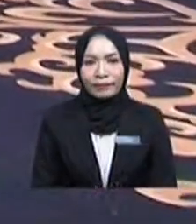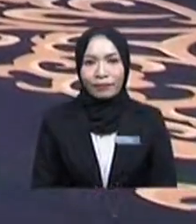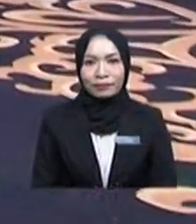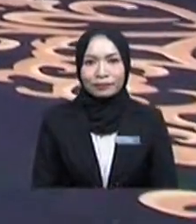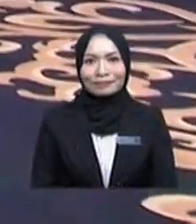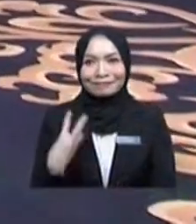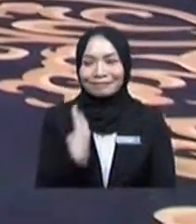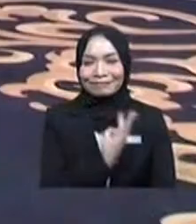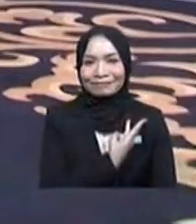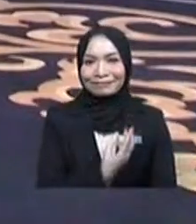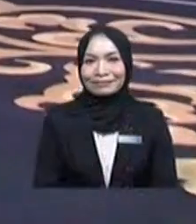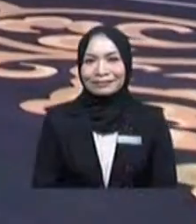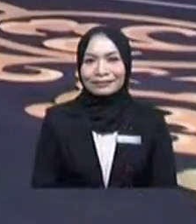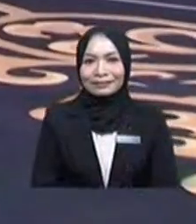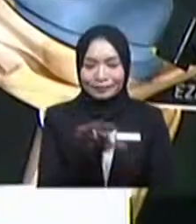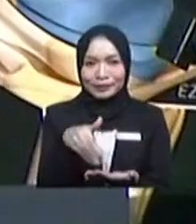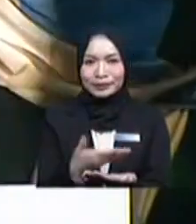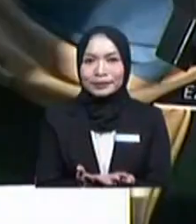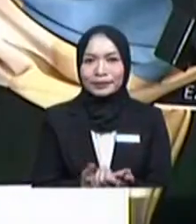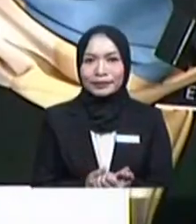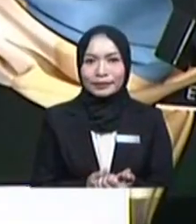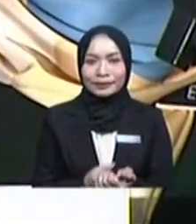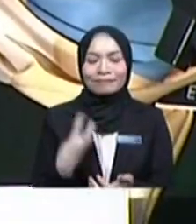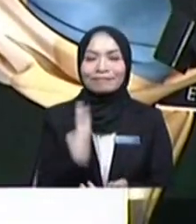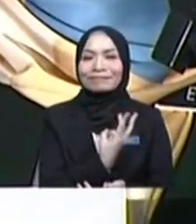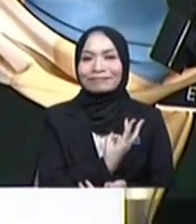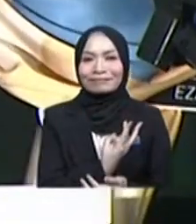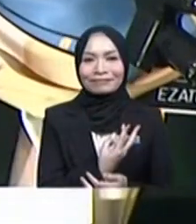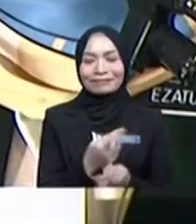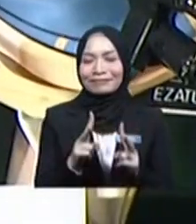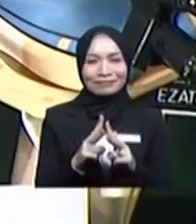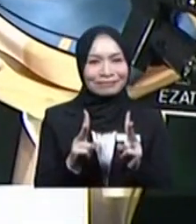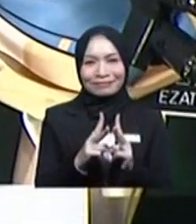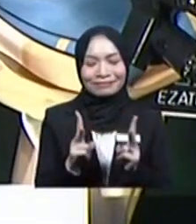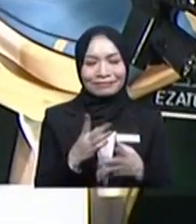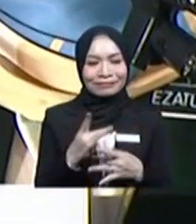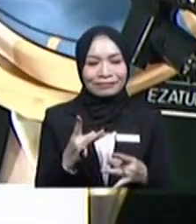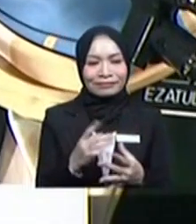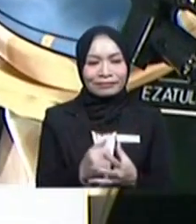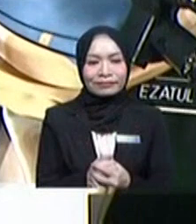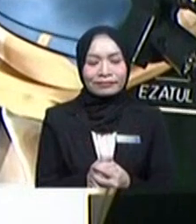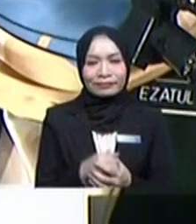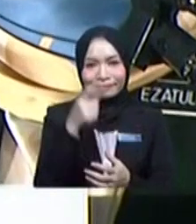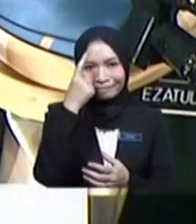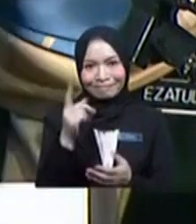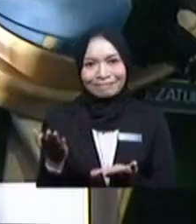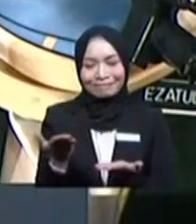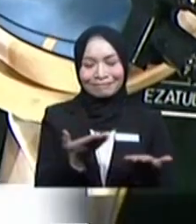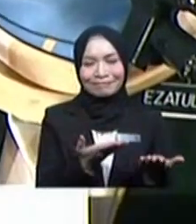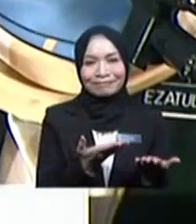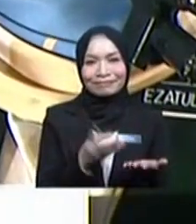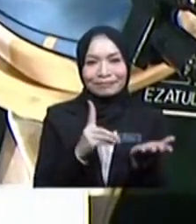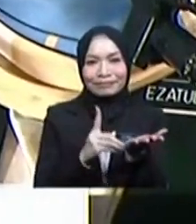Distinguished guests, ladies and gentlemen, we are very honored to have Yang Berusaha, Dr. Haji Ahmad Rafi bin Cik